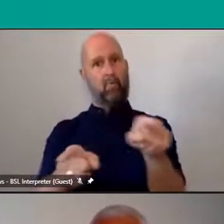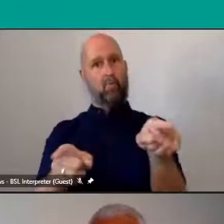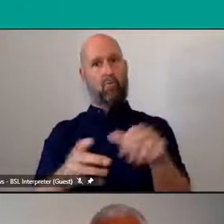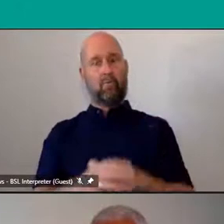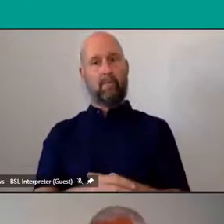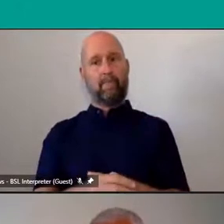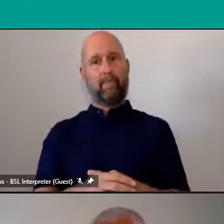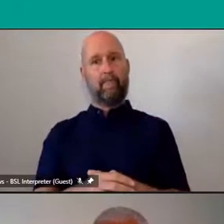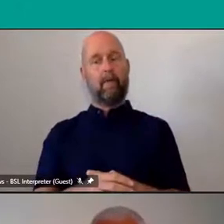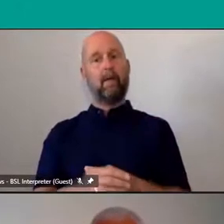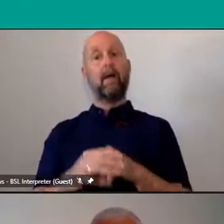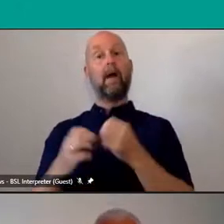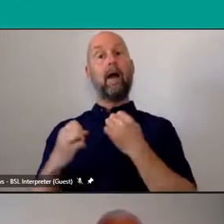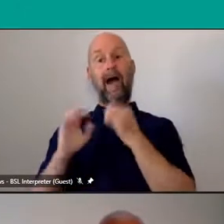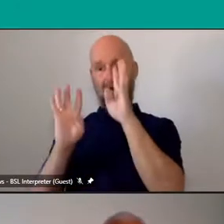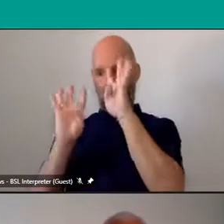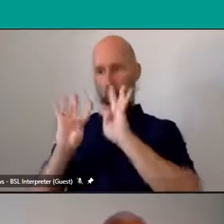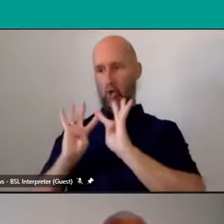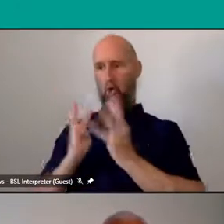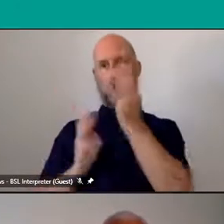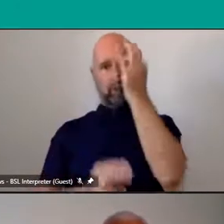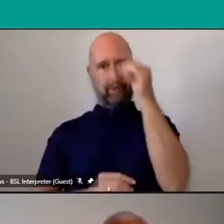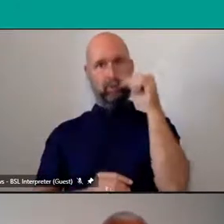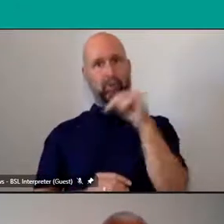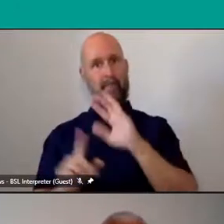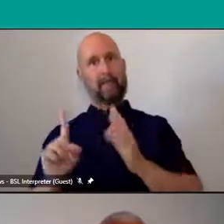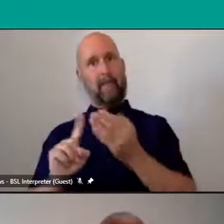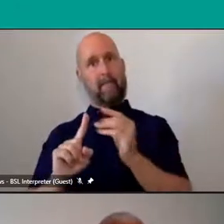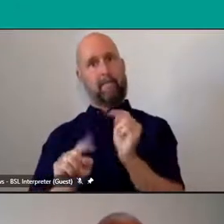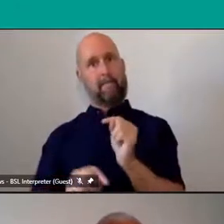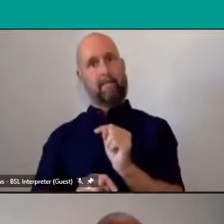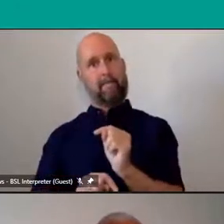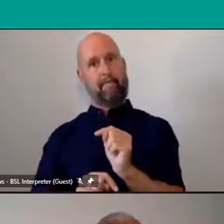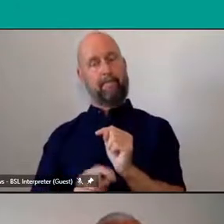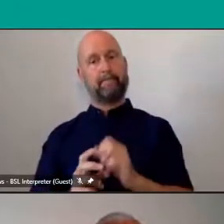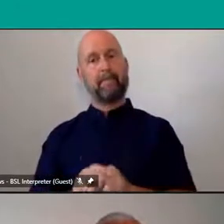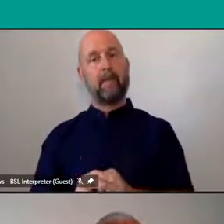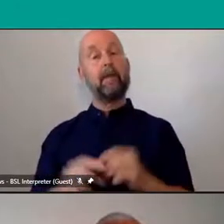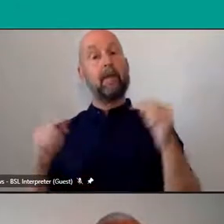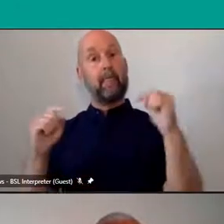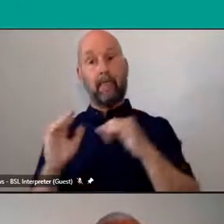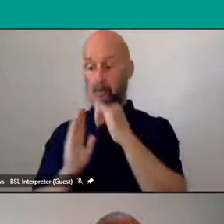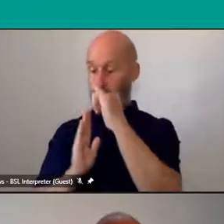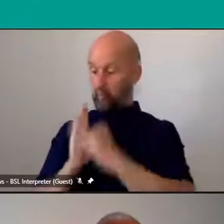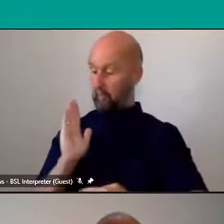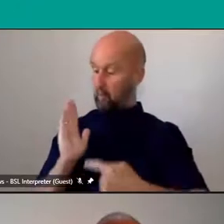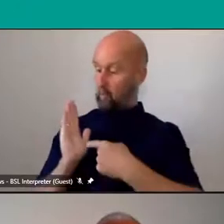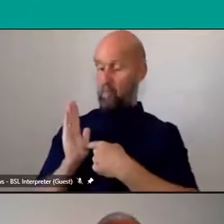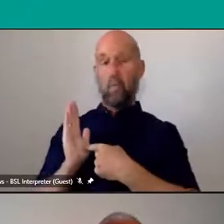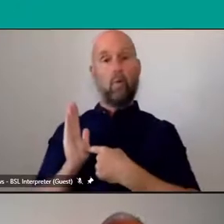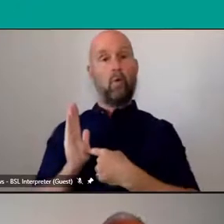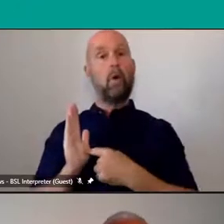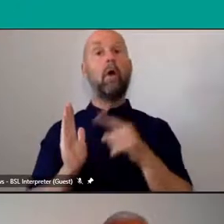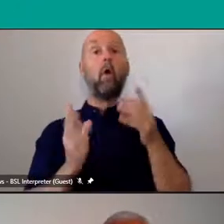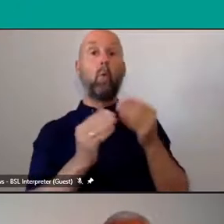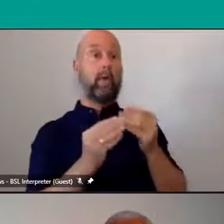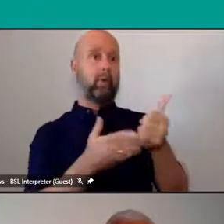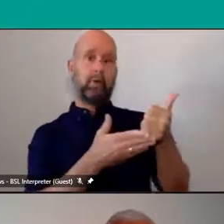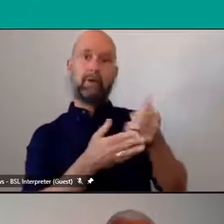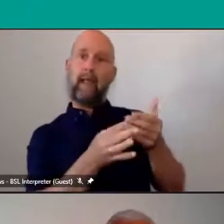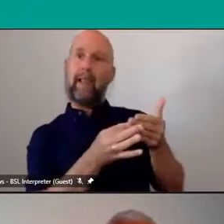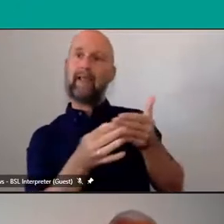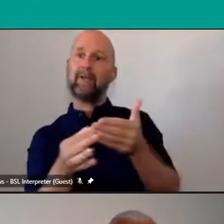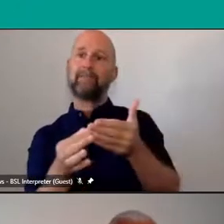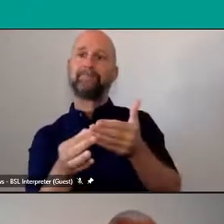Our commission is pretty clear about this. We want this report under leadership. You know, when I see